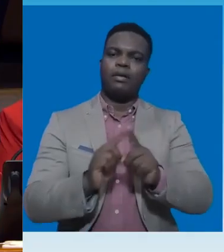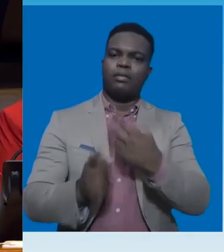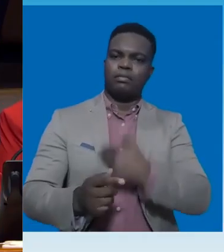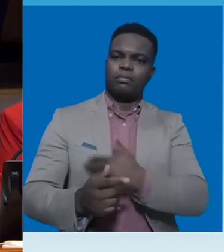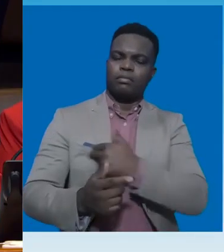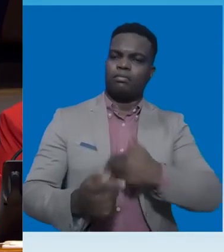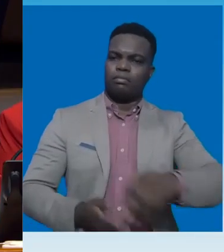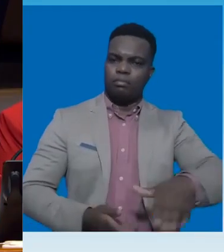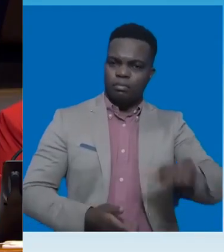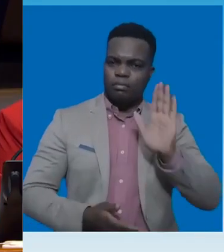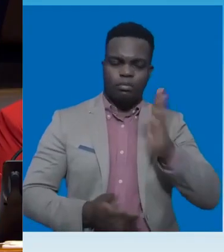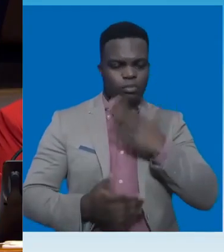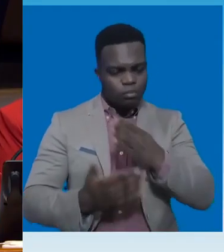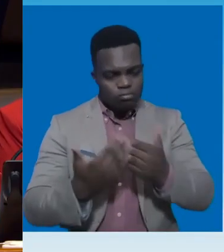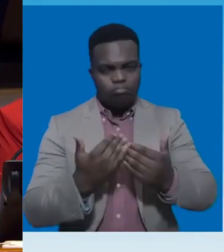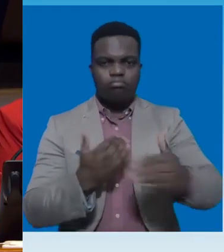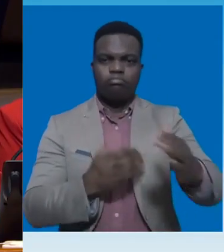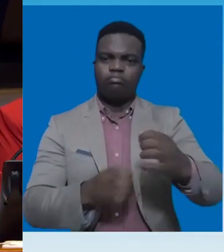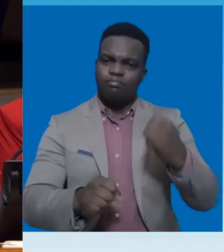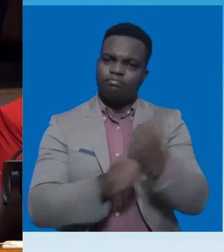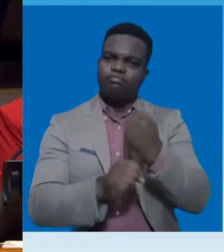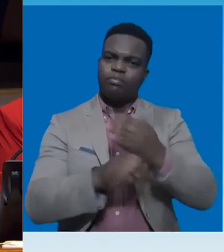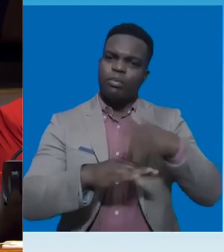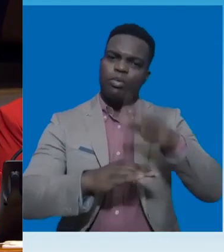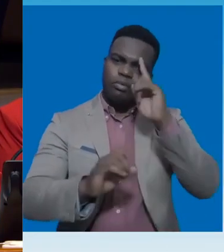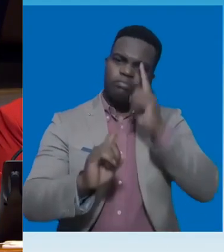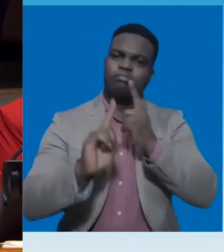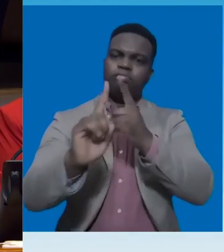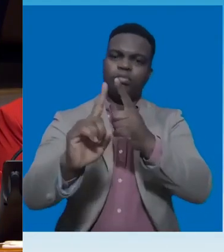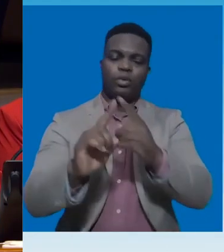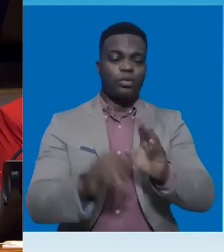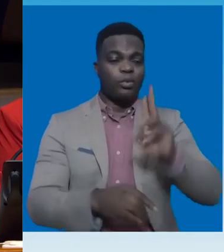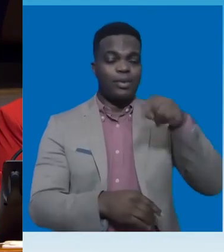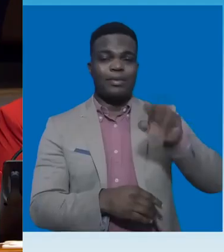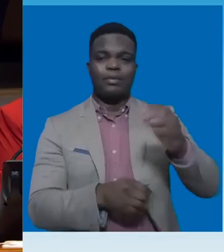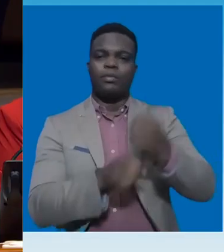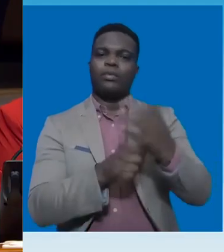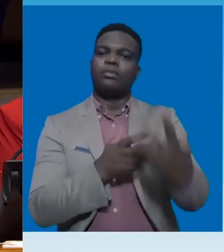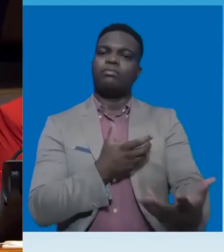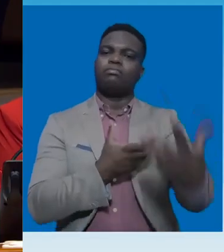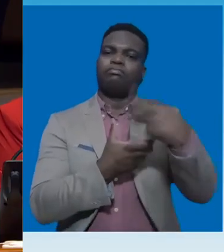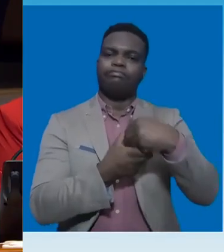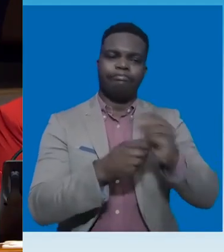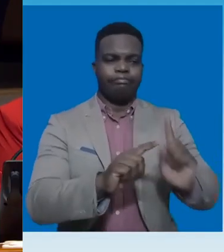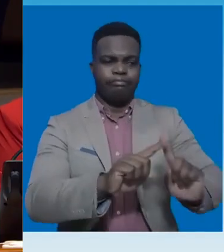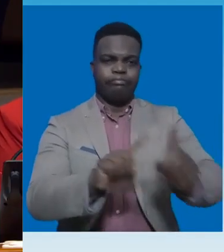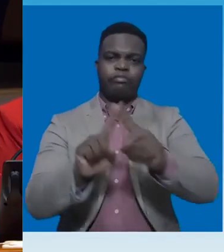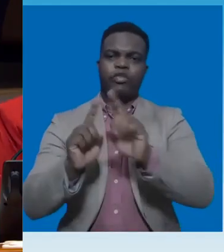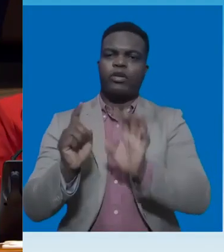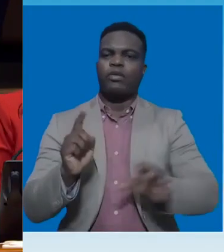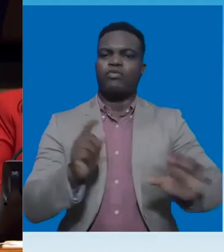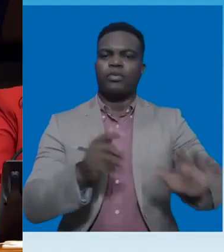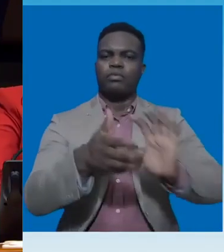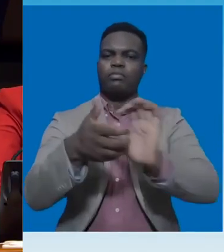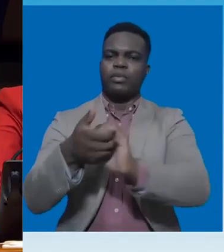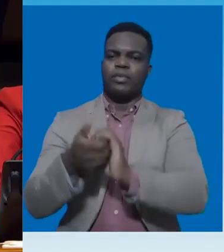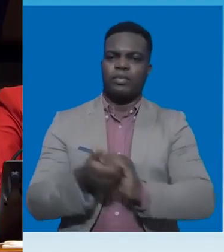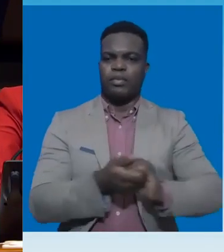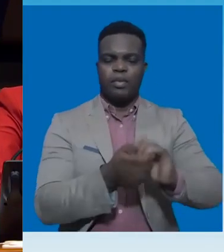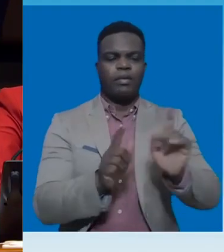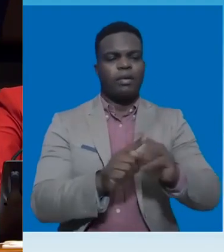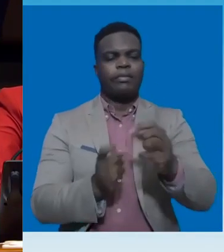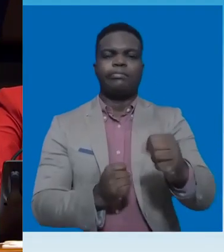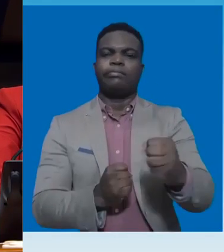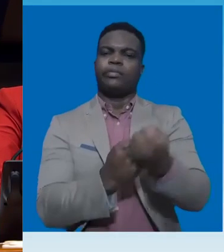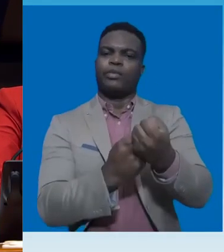facilitate enhanced international cooperation, support capacity building, and improve the collection of disaggregated data